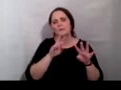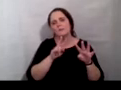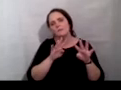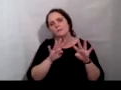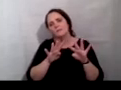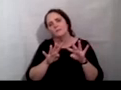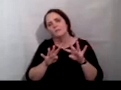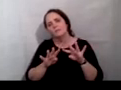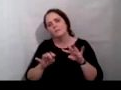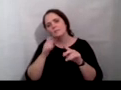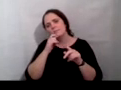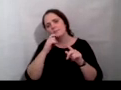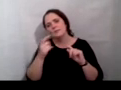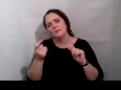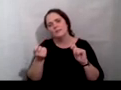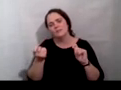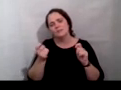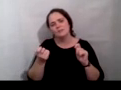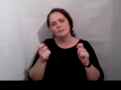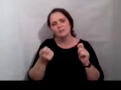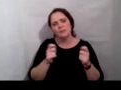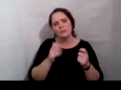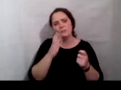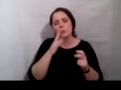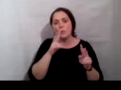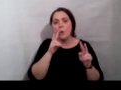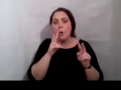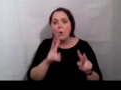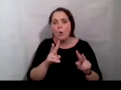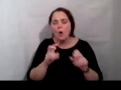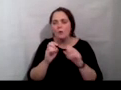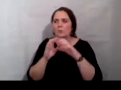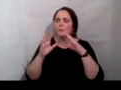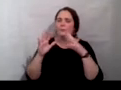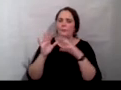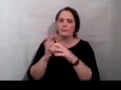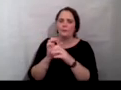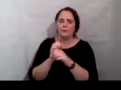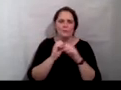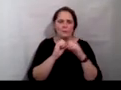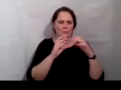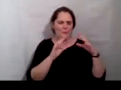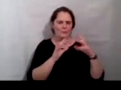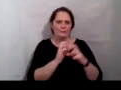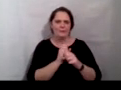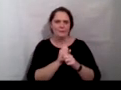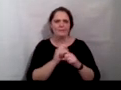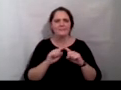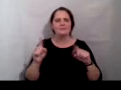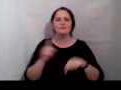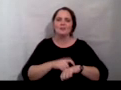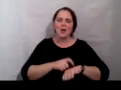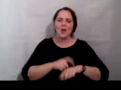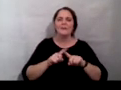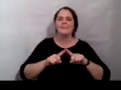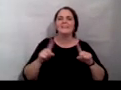we look and go through the image. Things come in and come out of focus. And change in scale, in time and